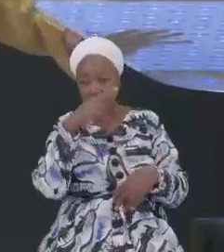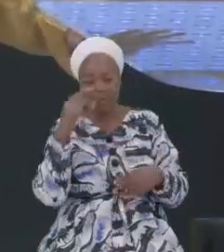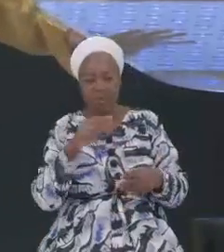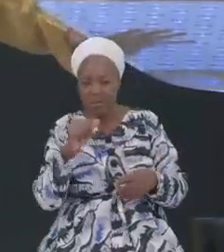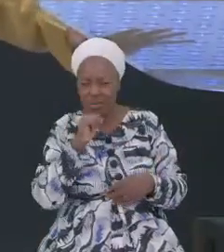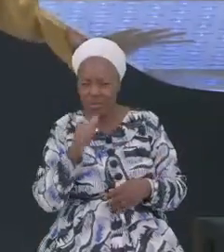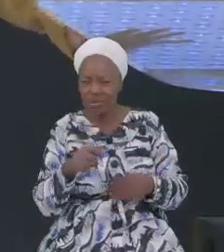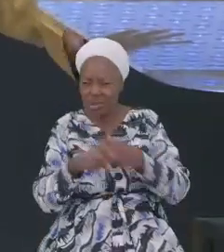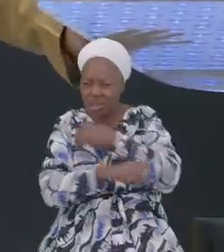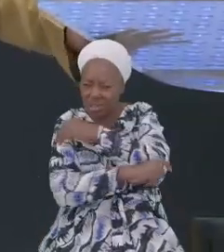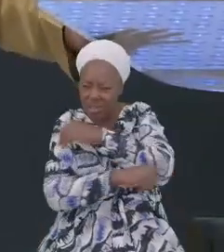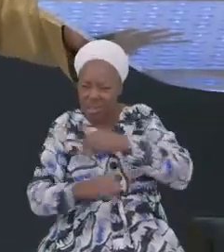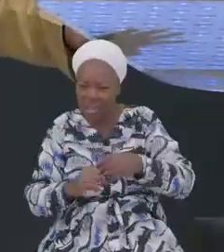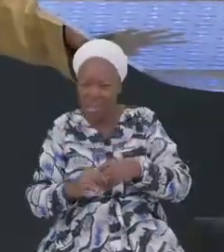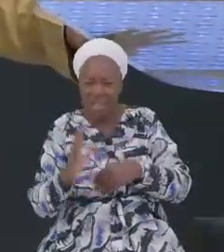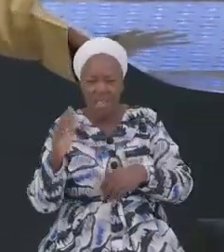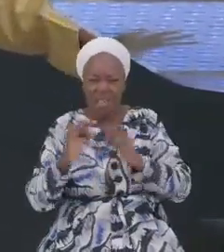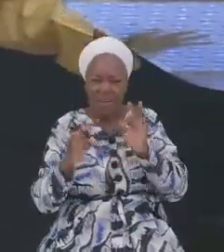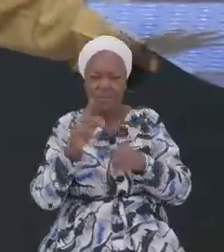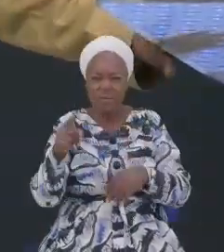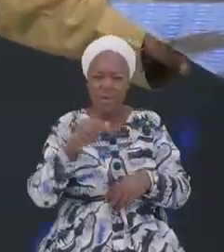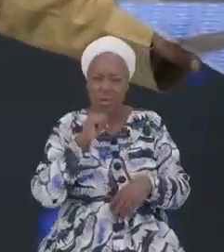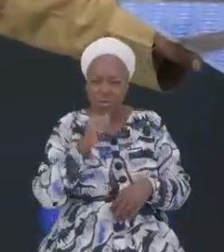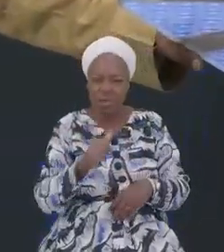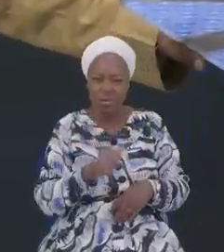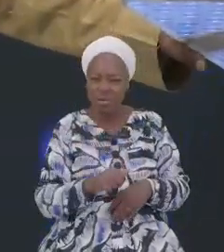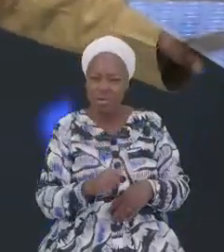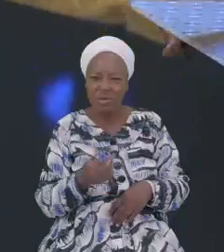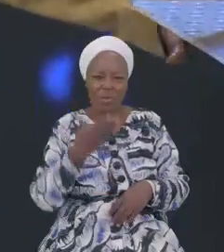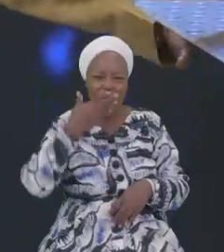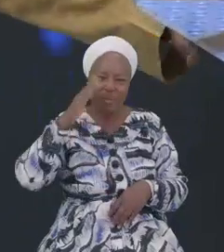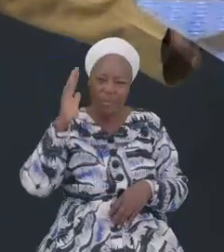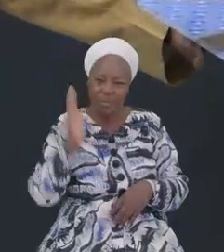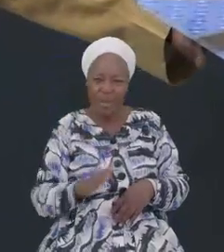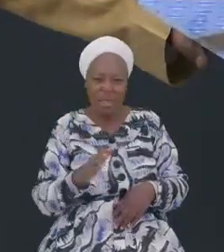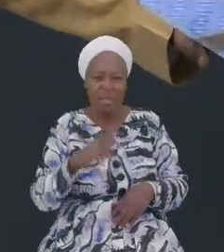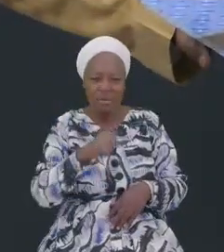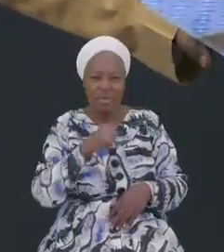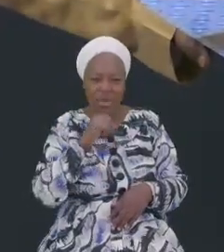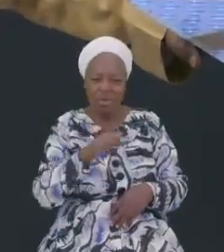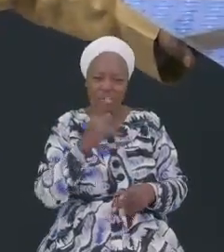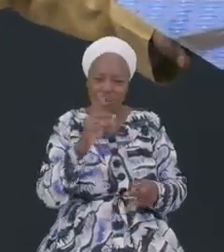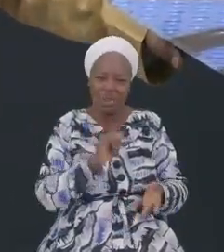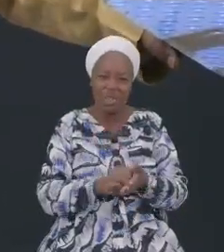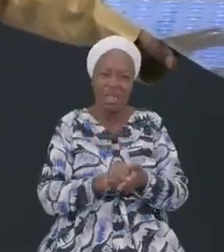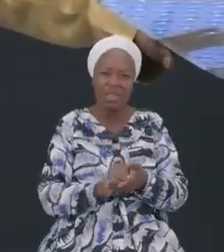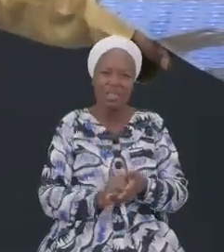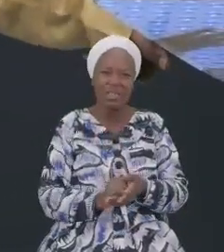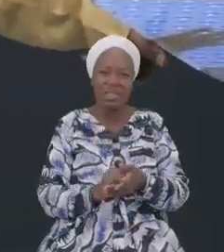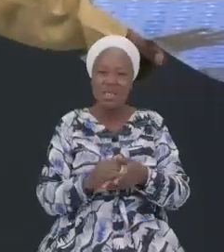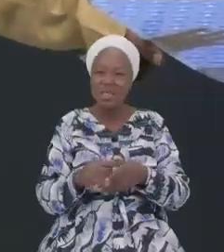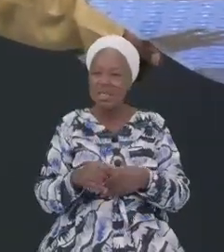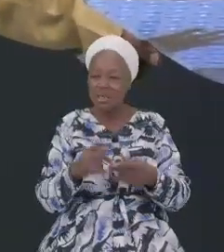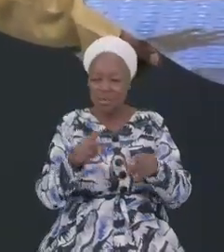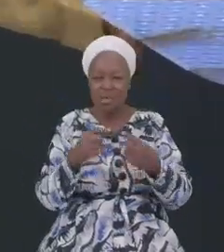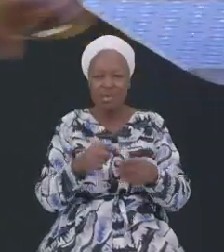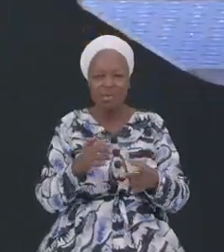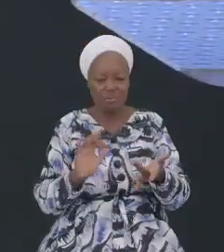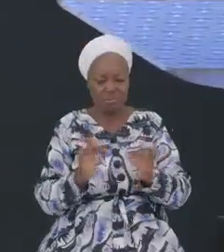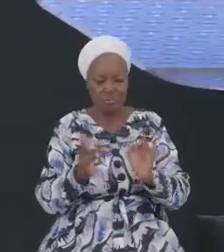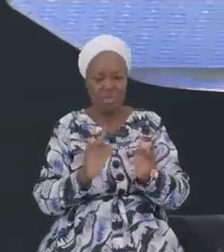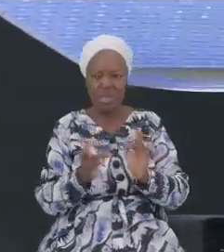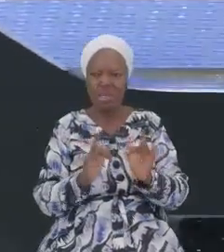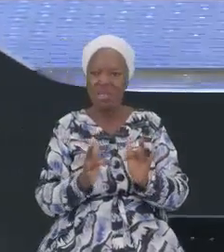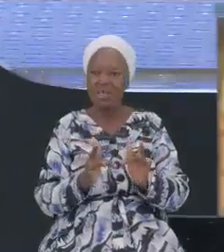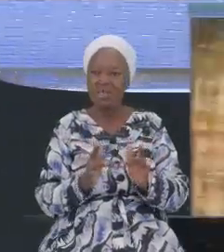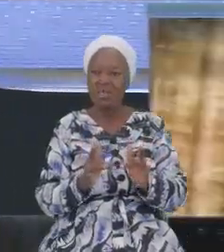stealing, if you are not fraudulent, if you are not playing internet fraud, if you